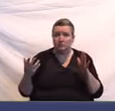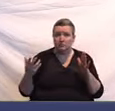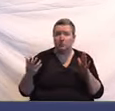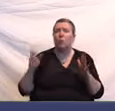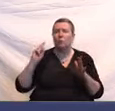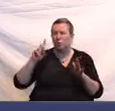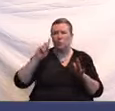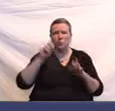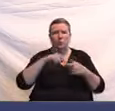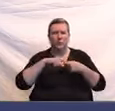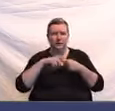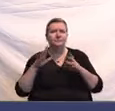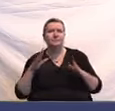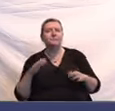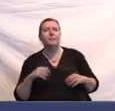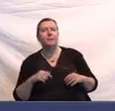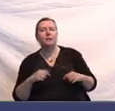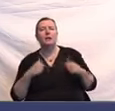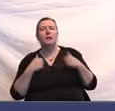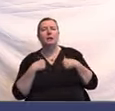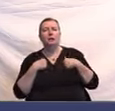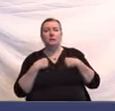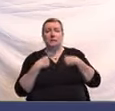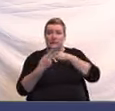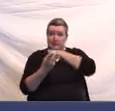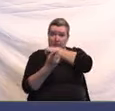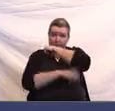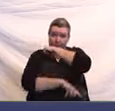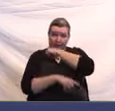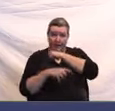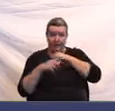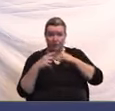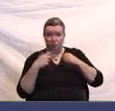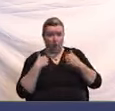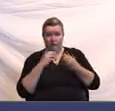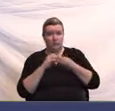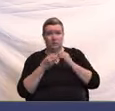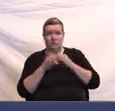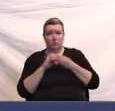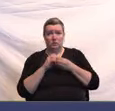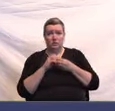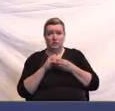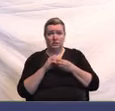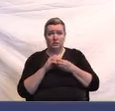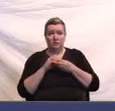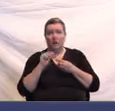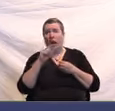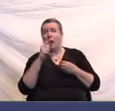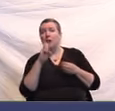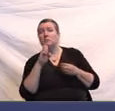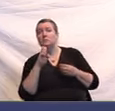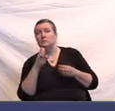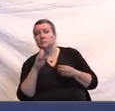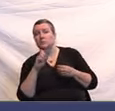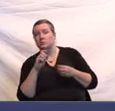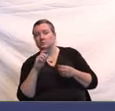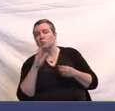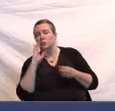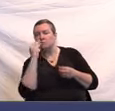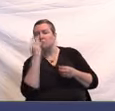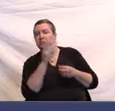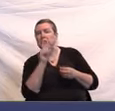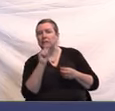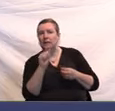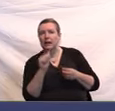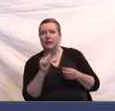I don't have the number of disciplined folks, but we can come back. Alex, can we come back to Dave on that? But Parimal, do you want to